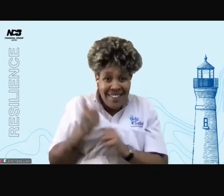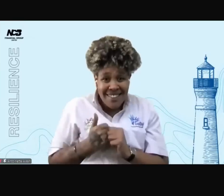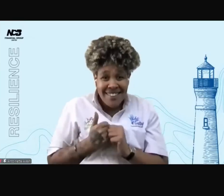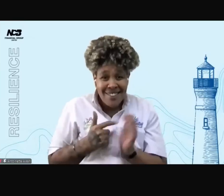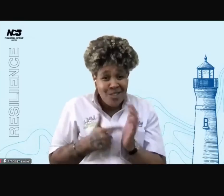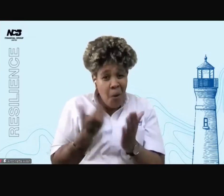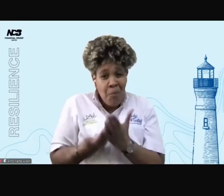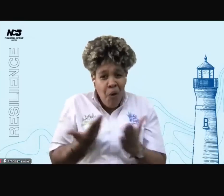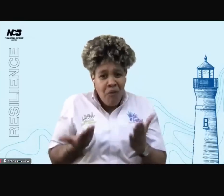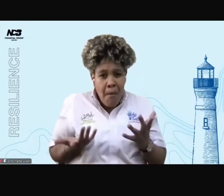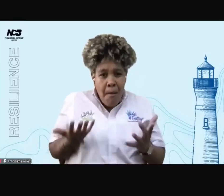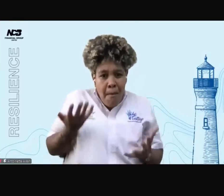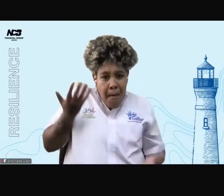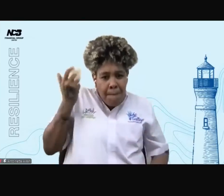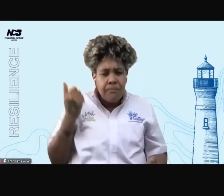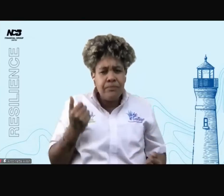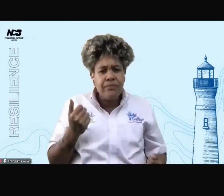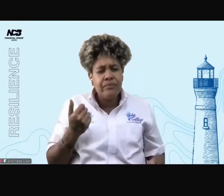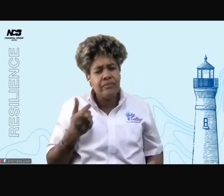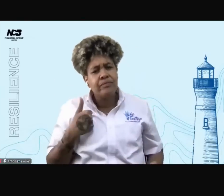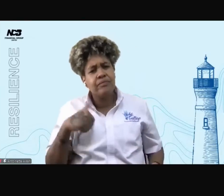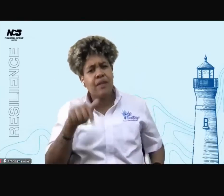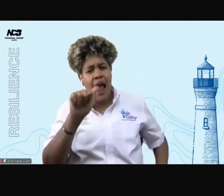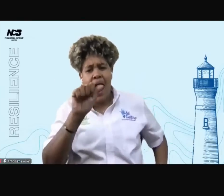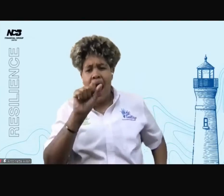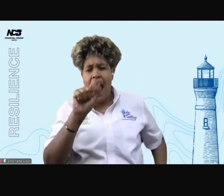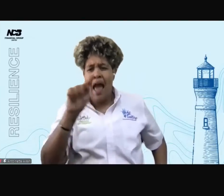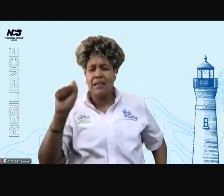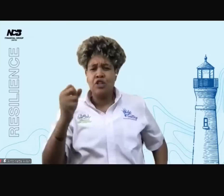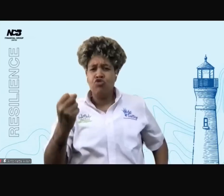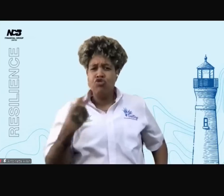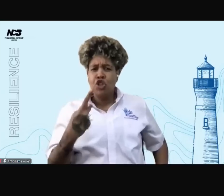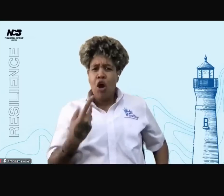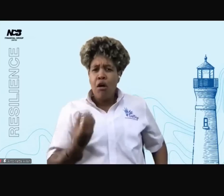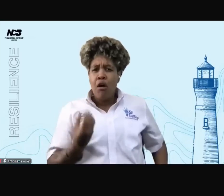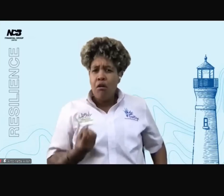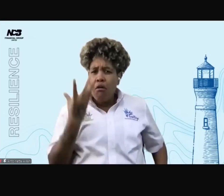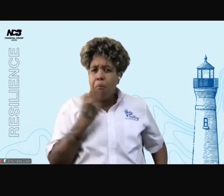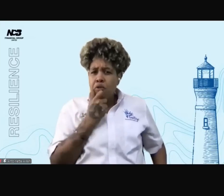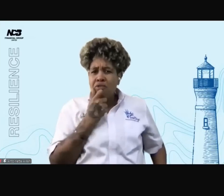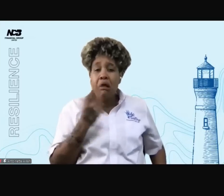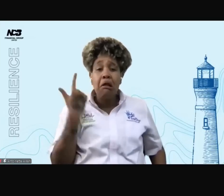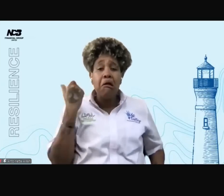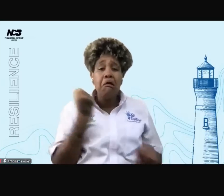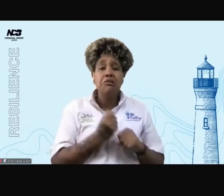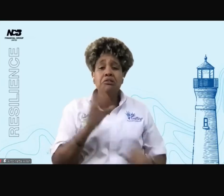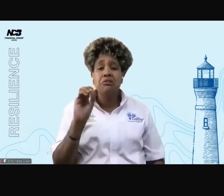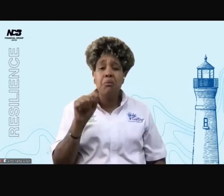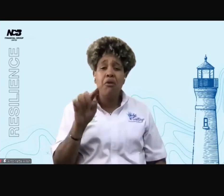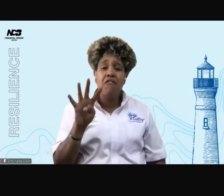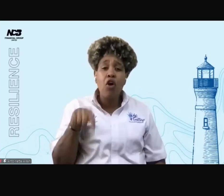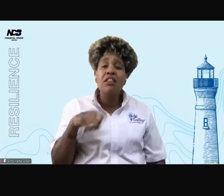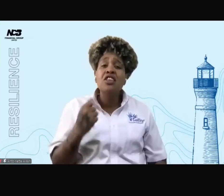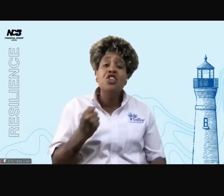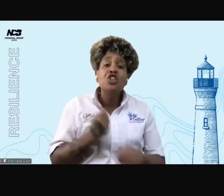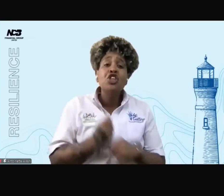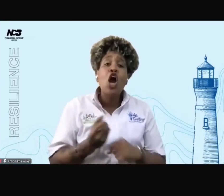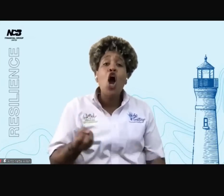evidence? Return on assets last year was 0.4. This